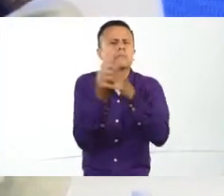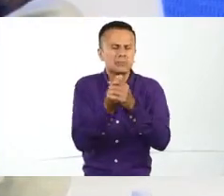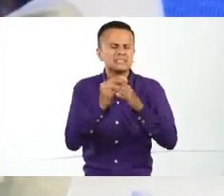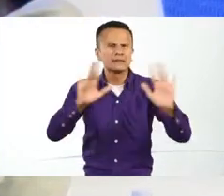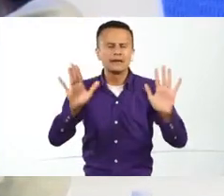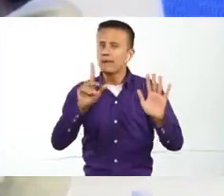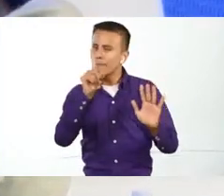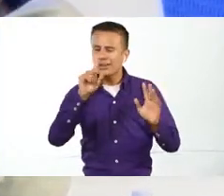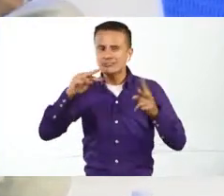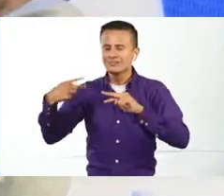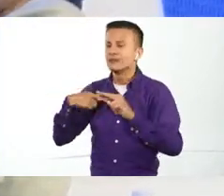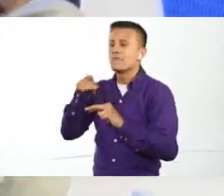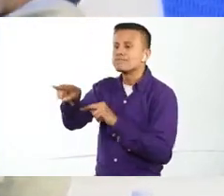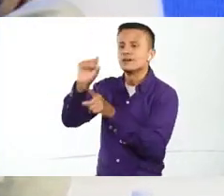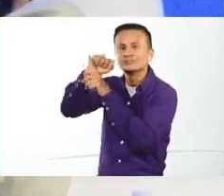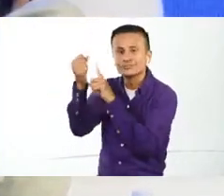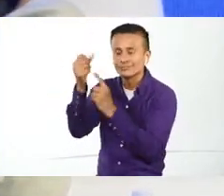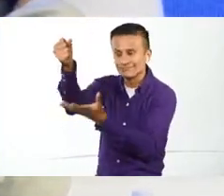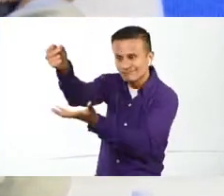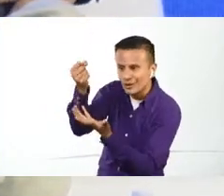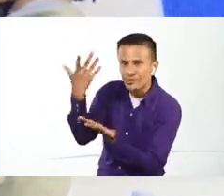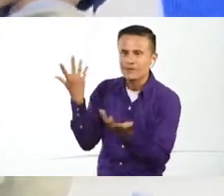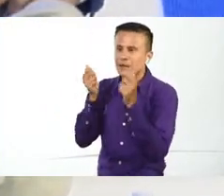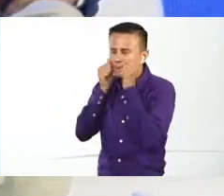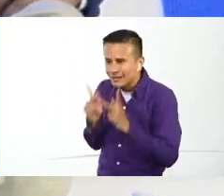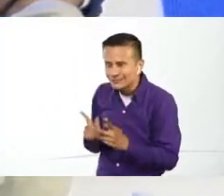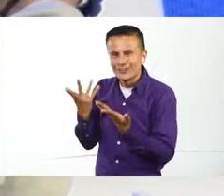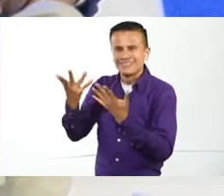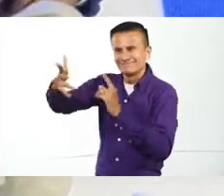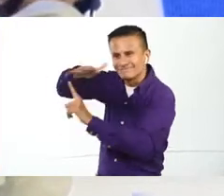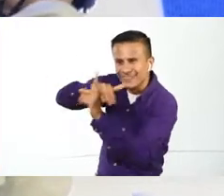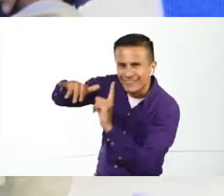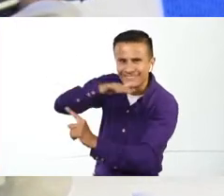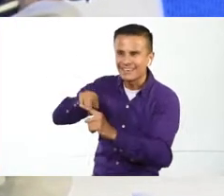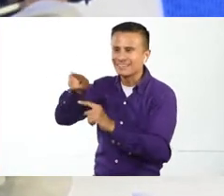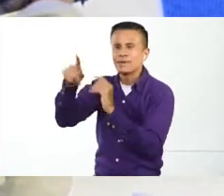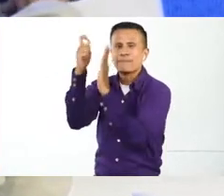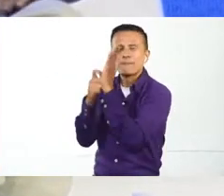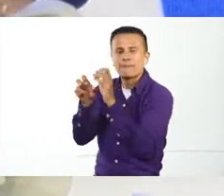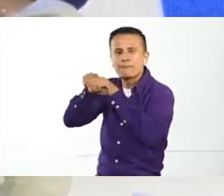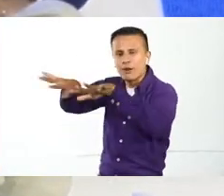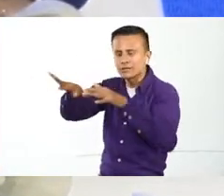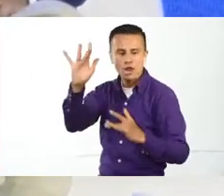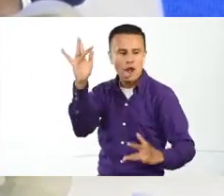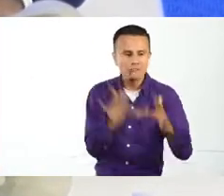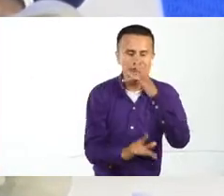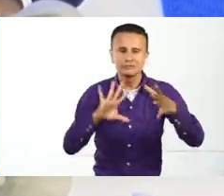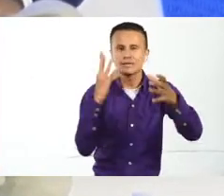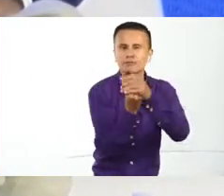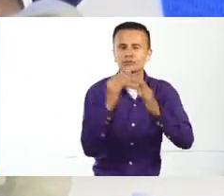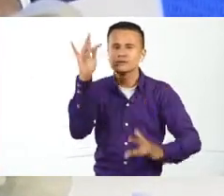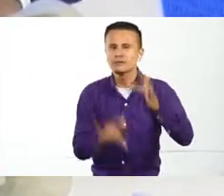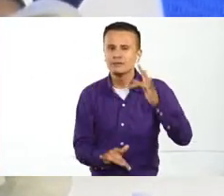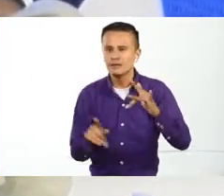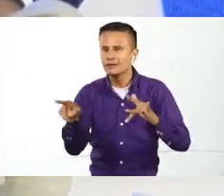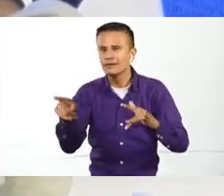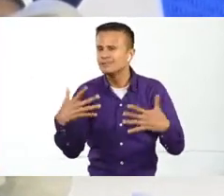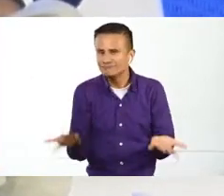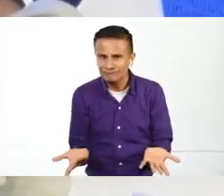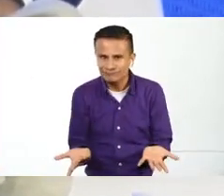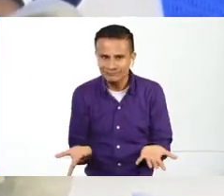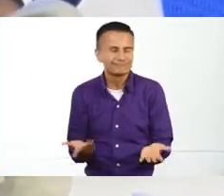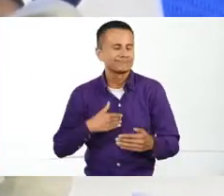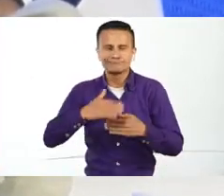prospect in the world for education, but if the other policies, socioeconomic policies, policies on refugees, policies on